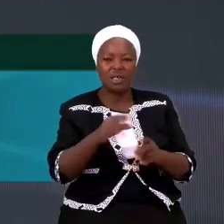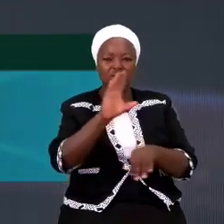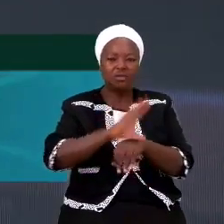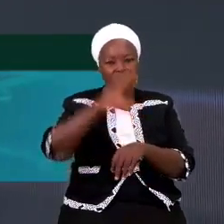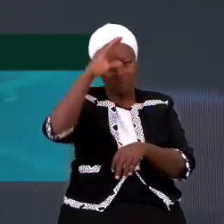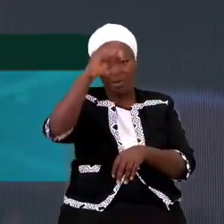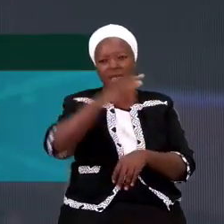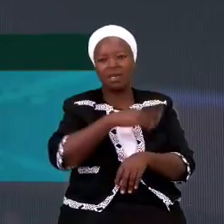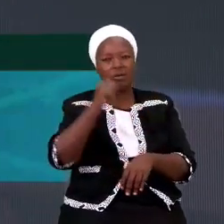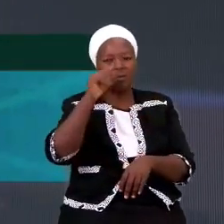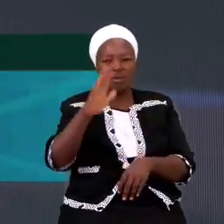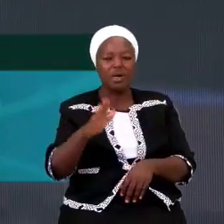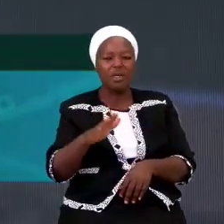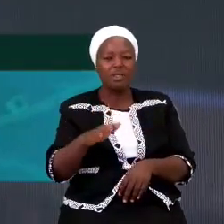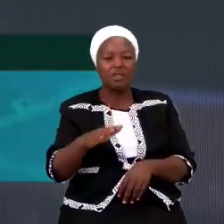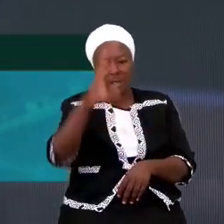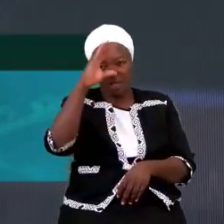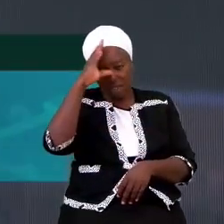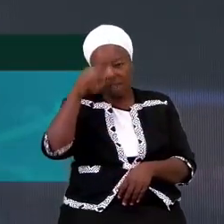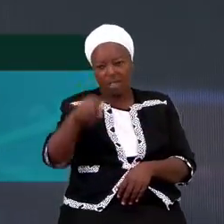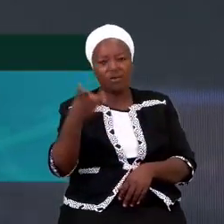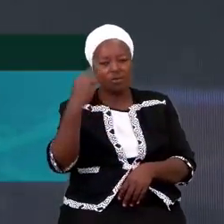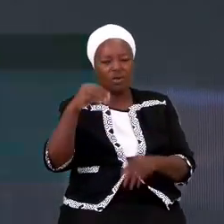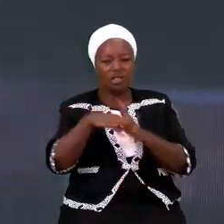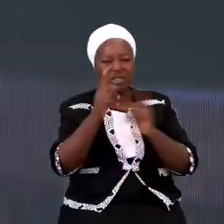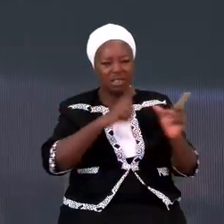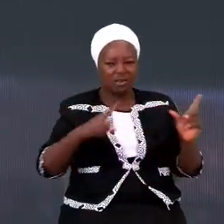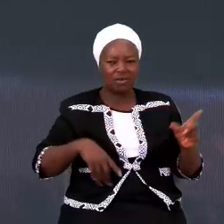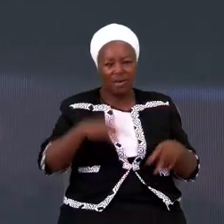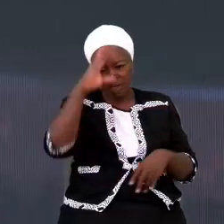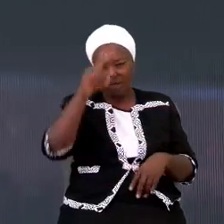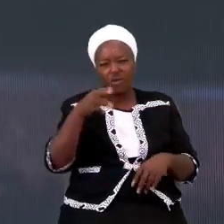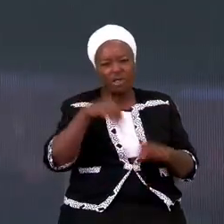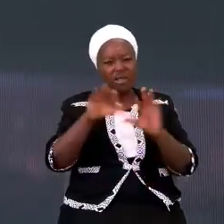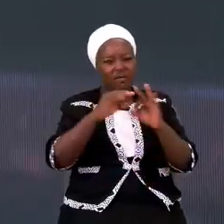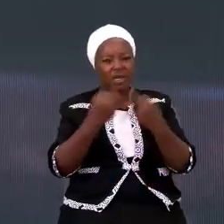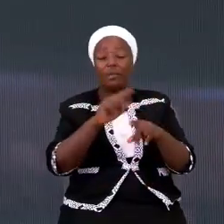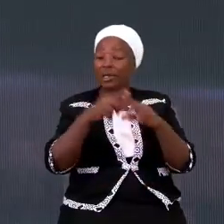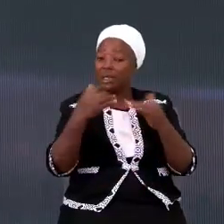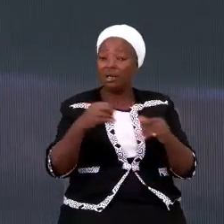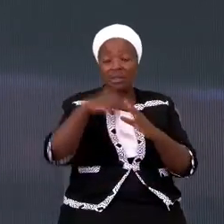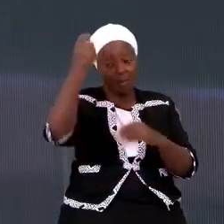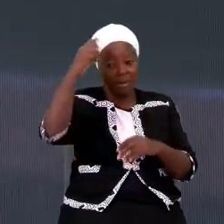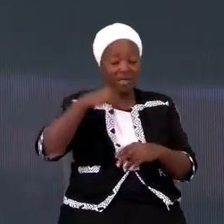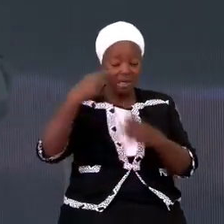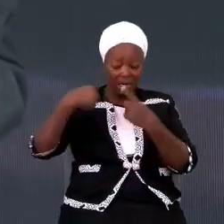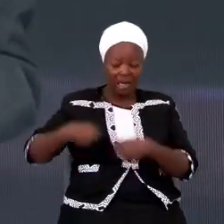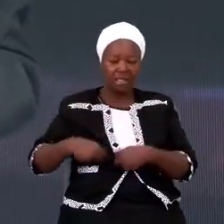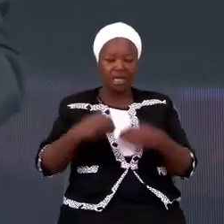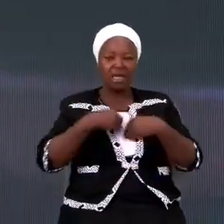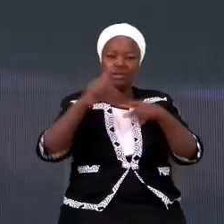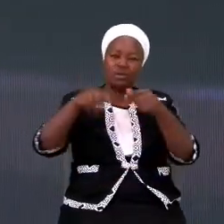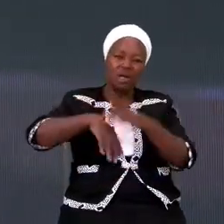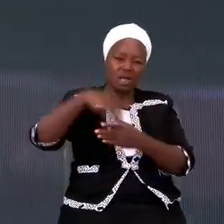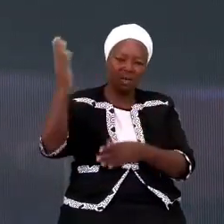mind, his heart has gone out. And he went and joined himself to a citizen of